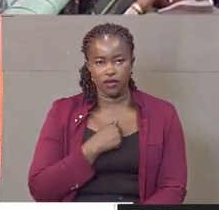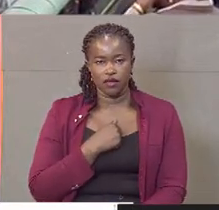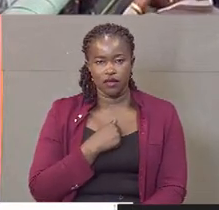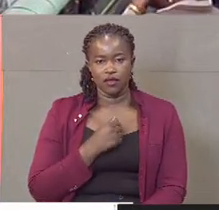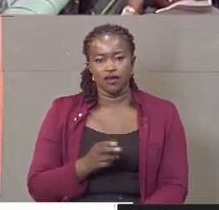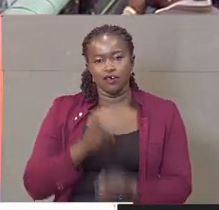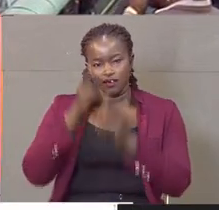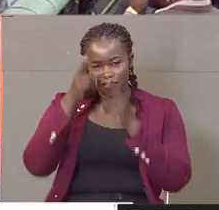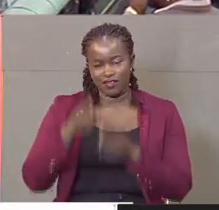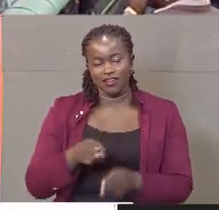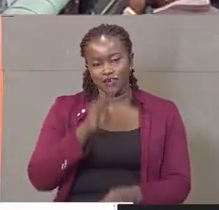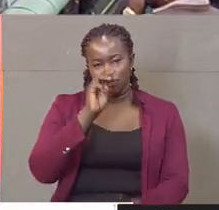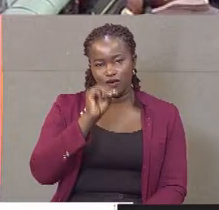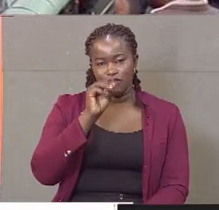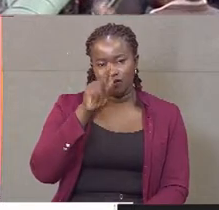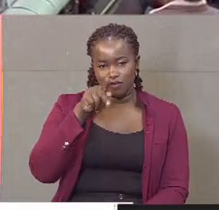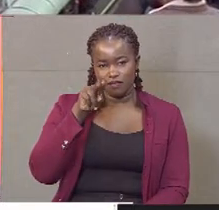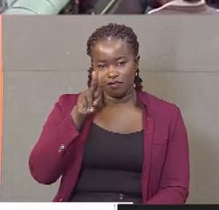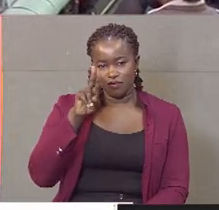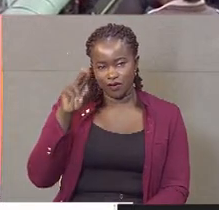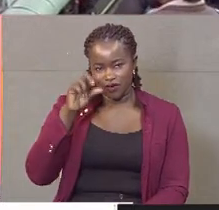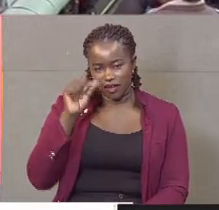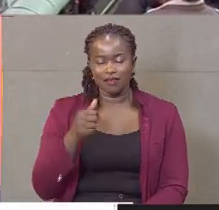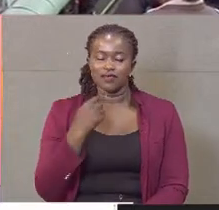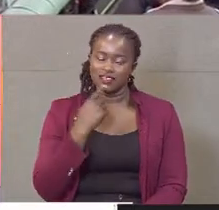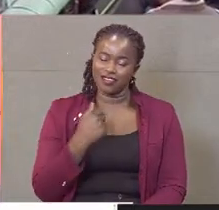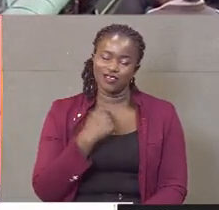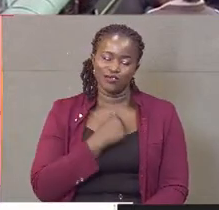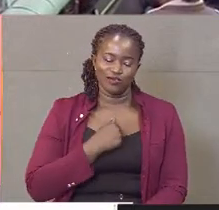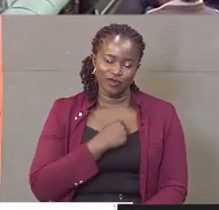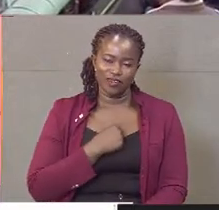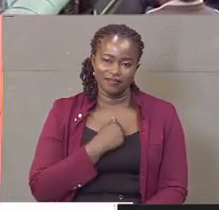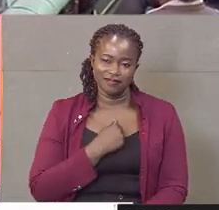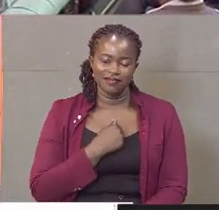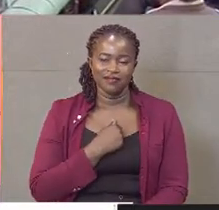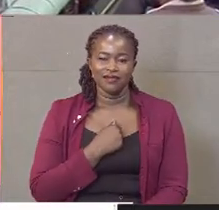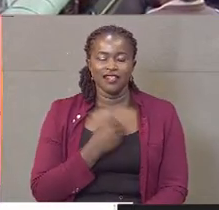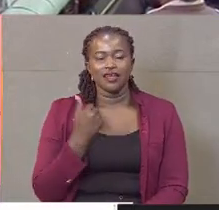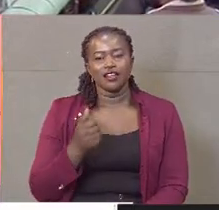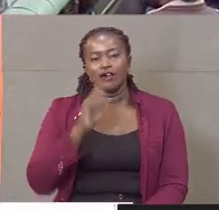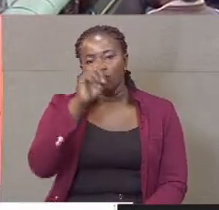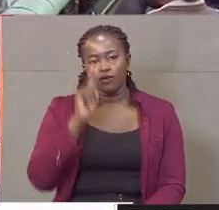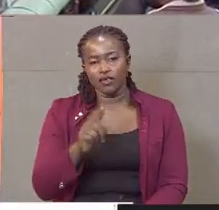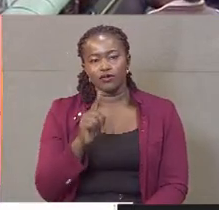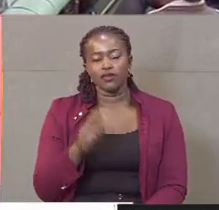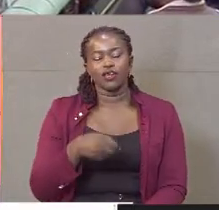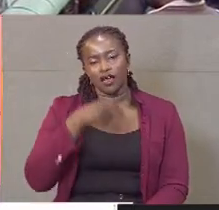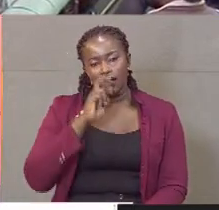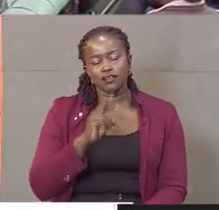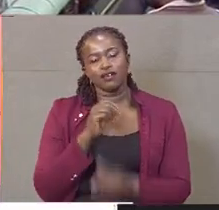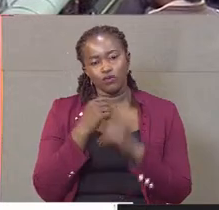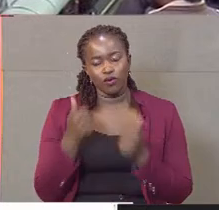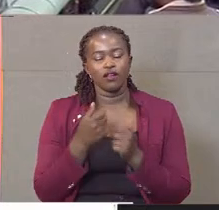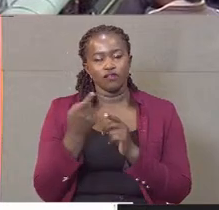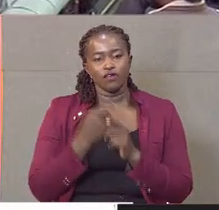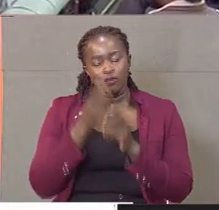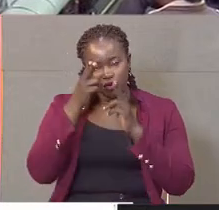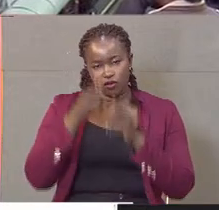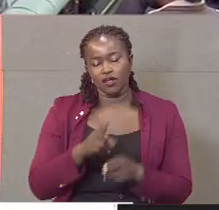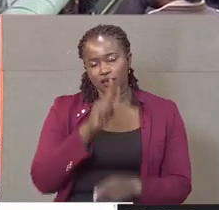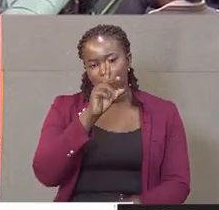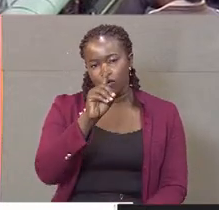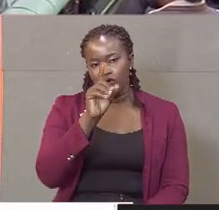Honorable Mpuga, I apologize. The question has been answered every by Honorable Dan